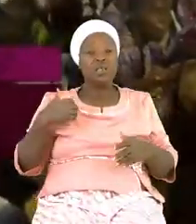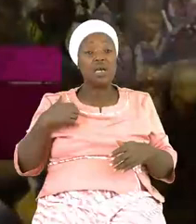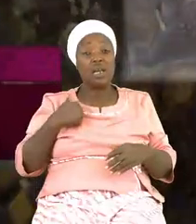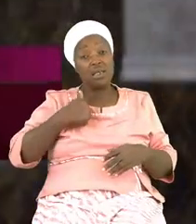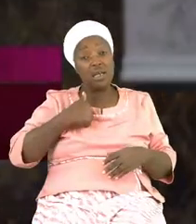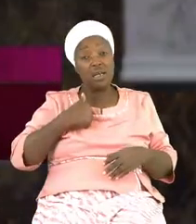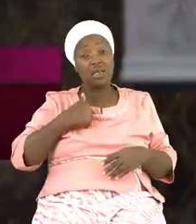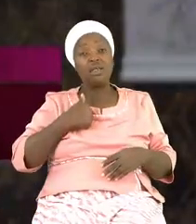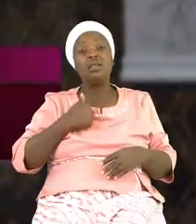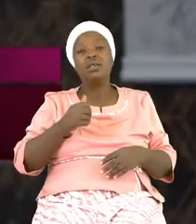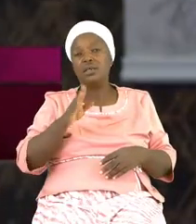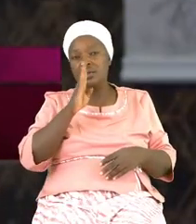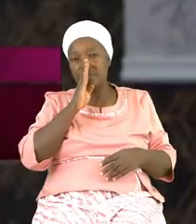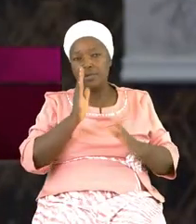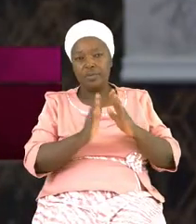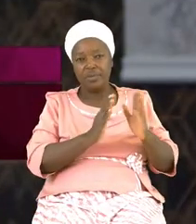Jamaica, get ready.